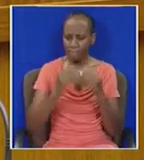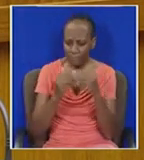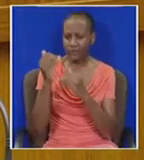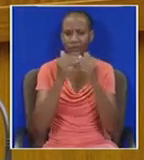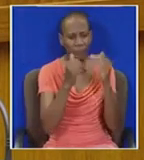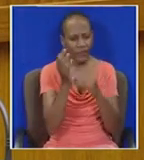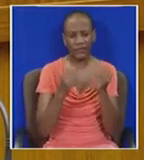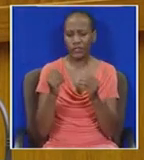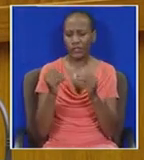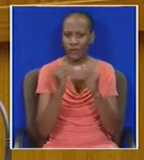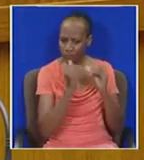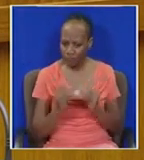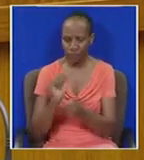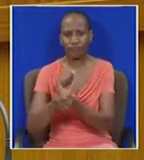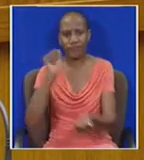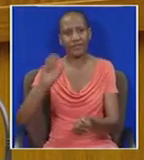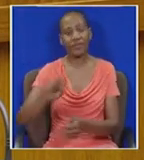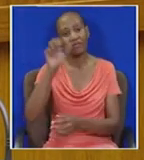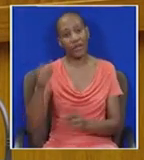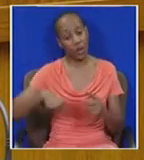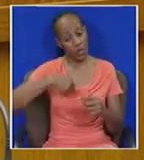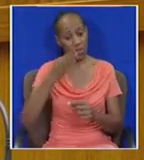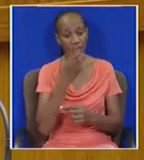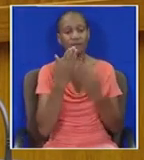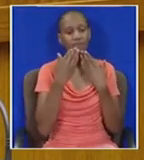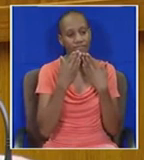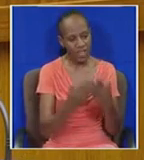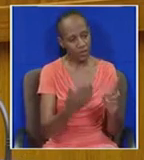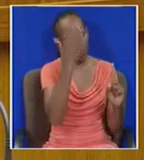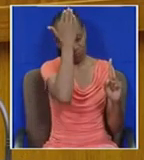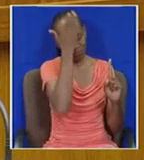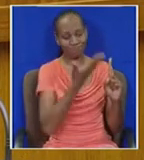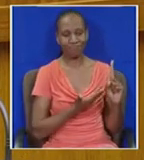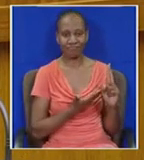young democracy. Sithi siyabonga Nqamalala.